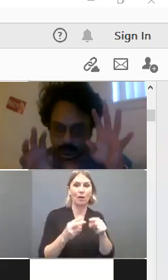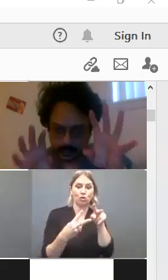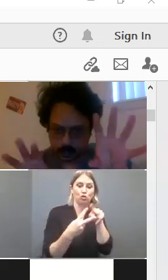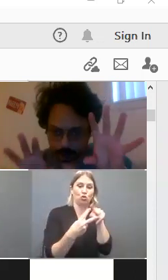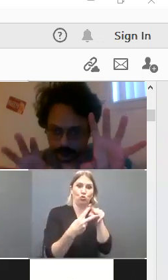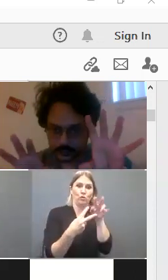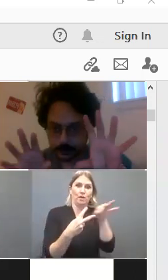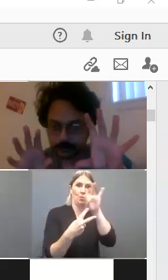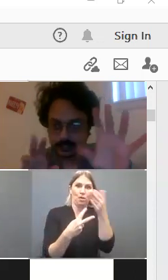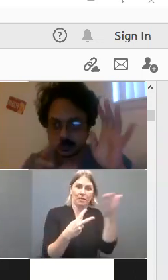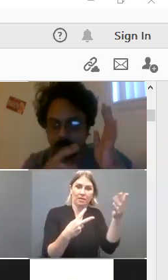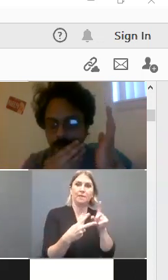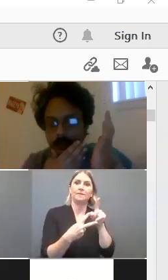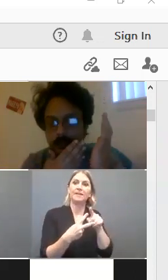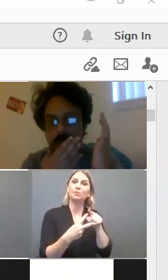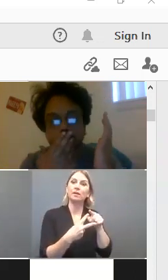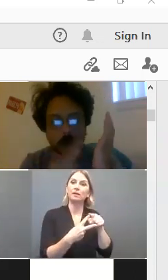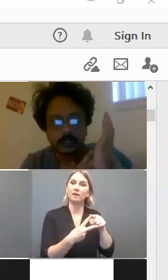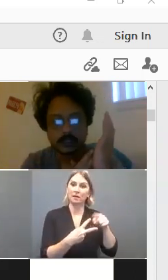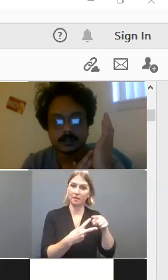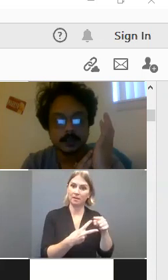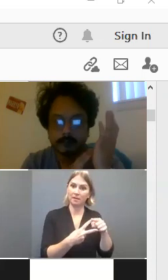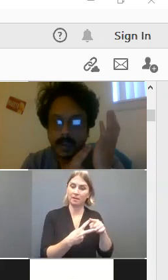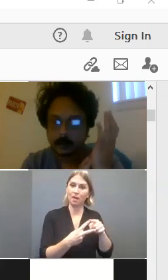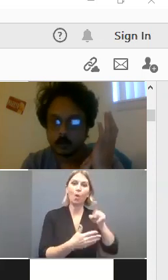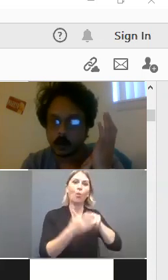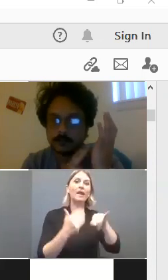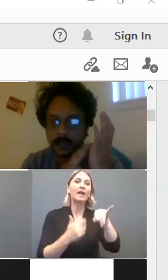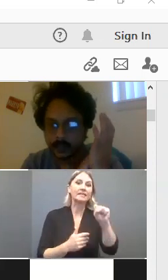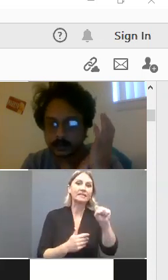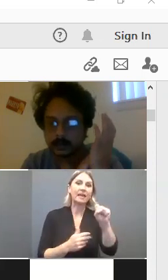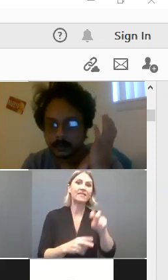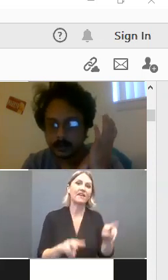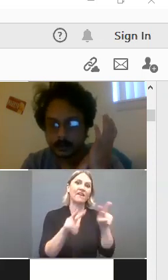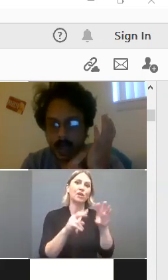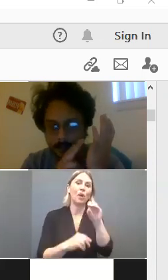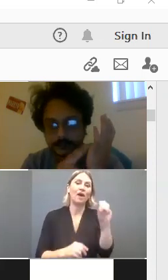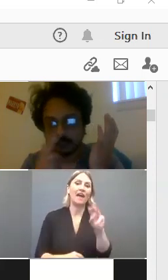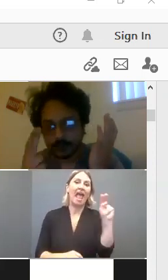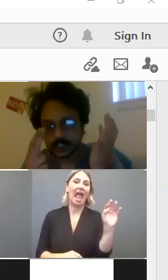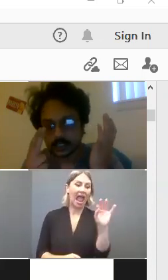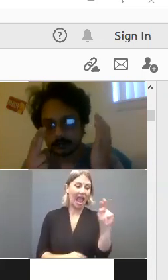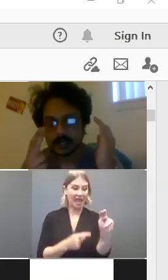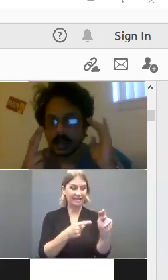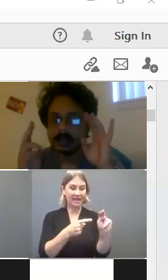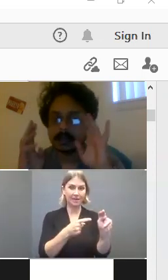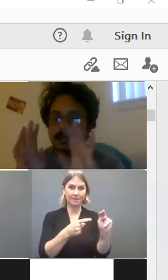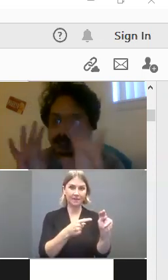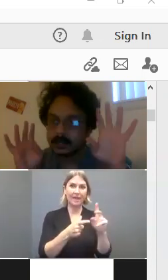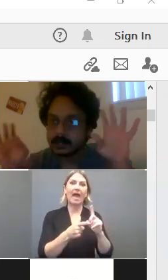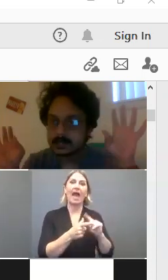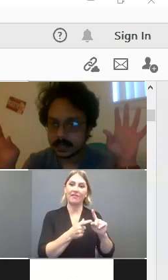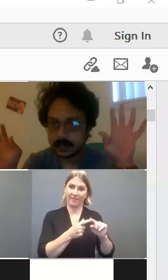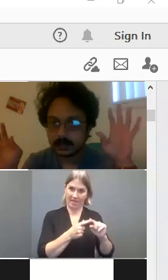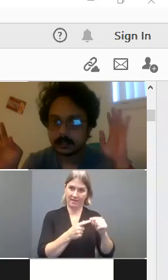thing that is obvious from this graph is what is the value of n, after which I